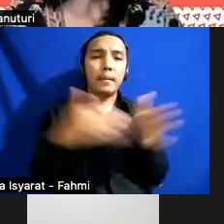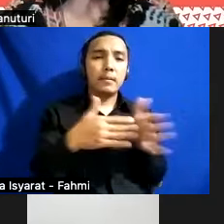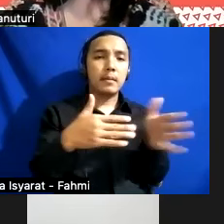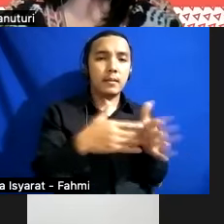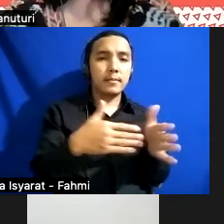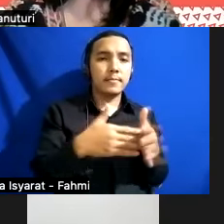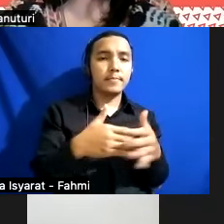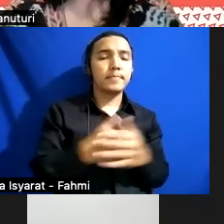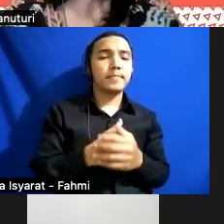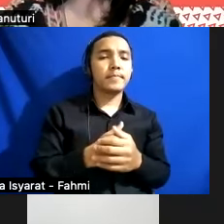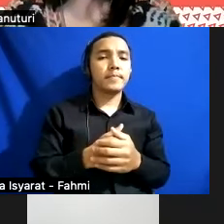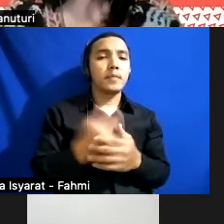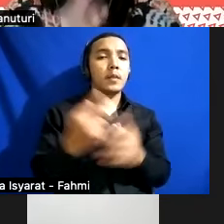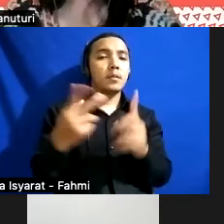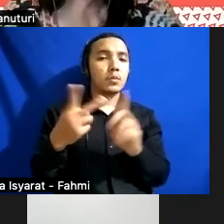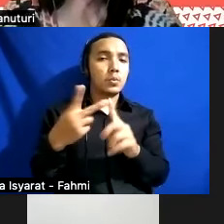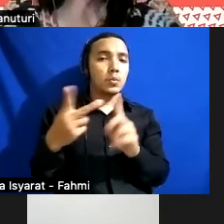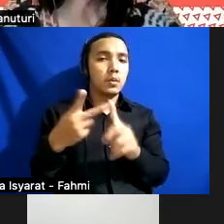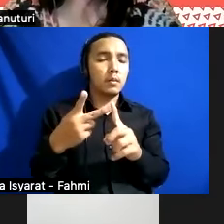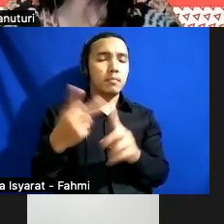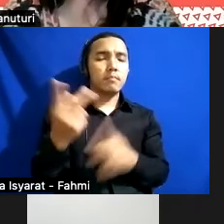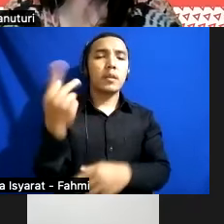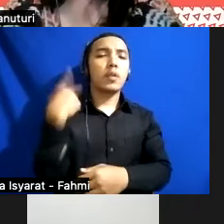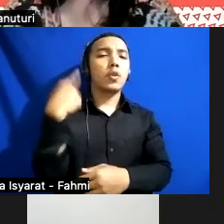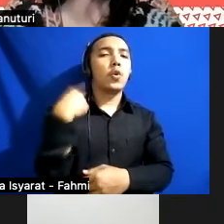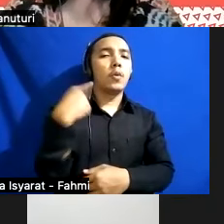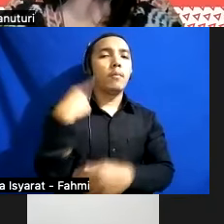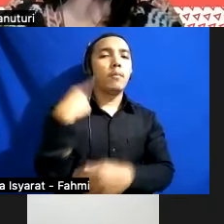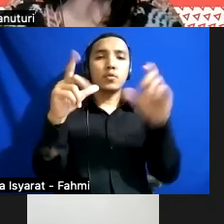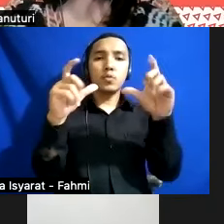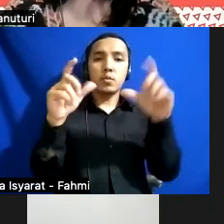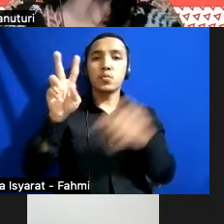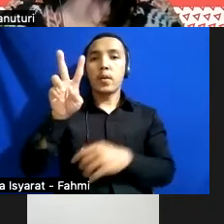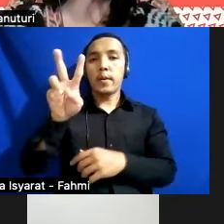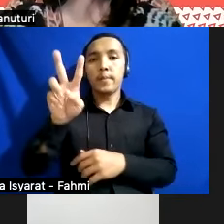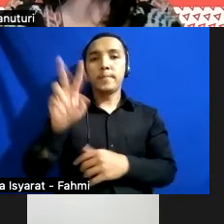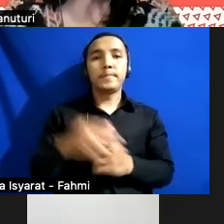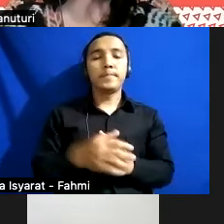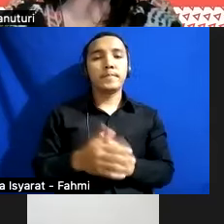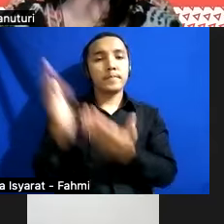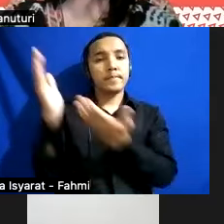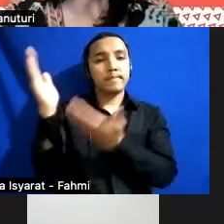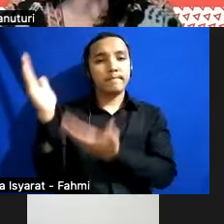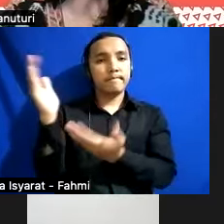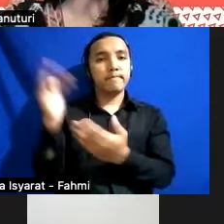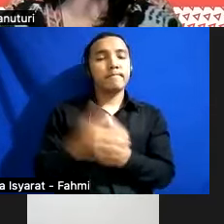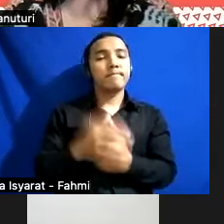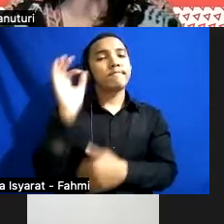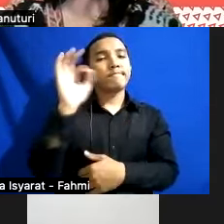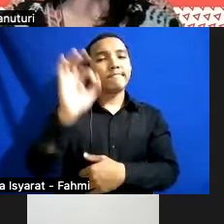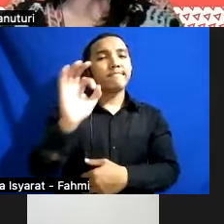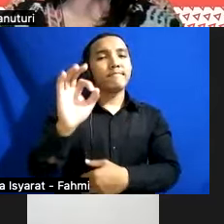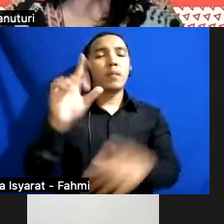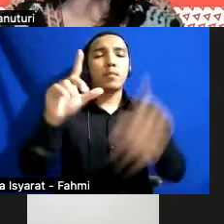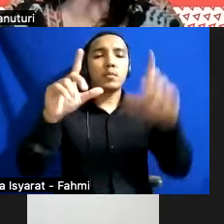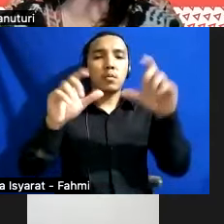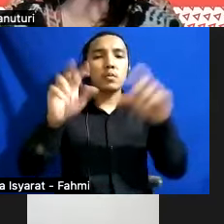yeah, it actually solves the problem. Now, could we continue to the second picture, please? Right. So the second photo